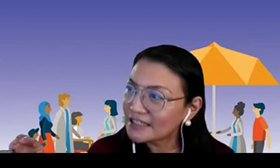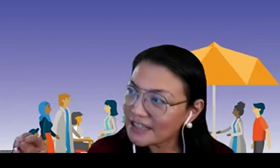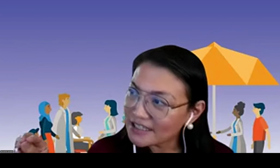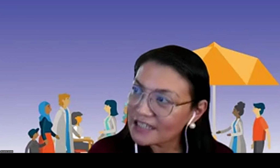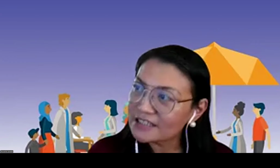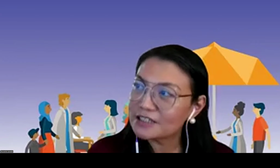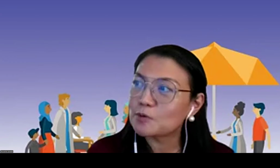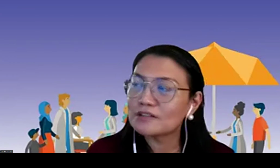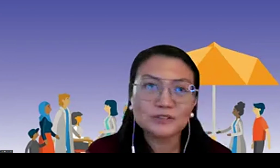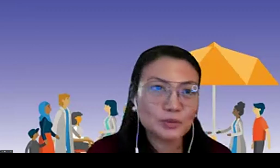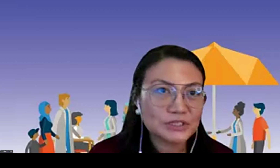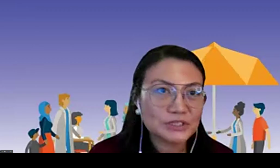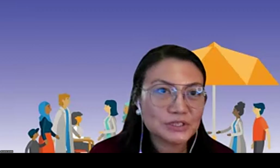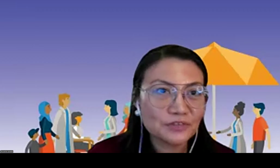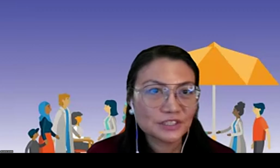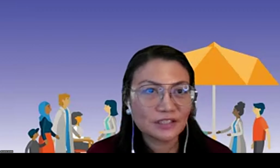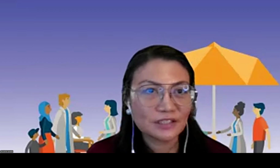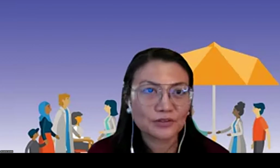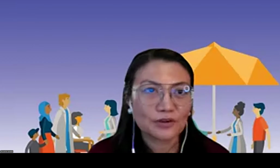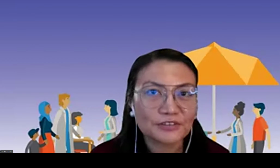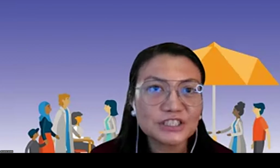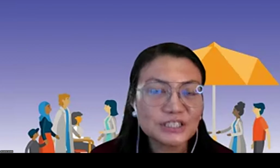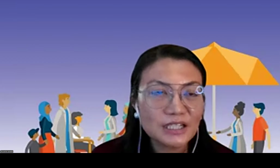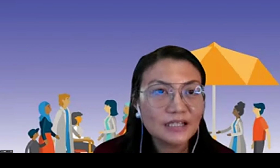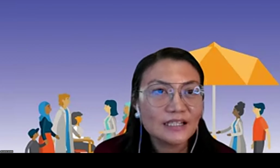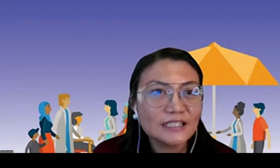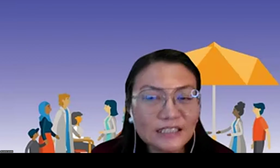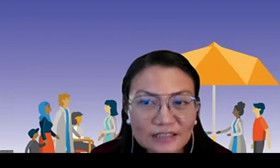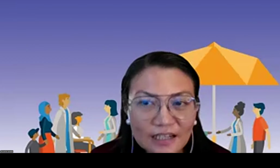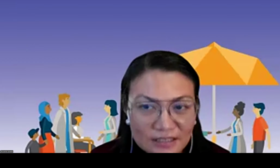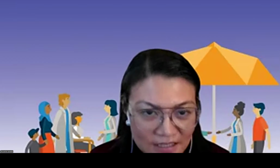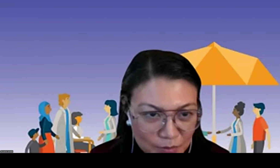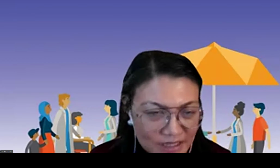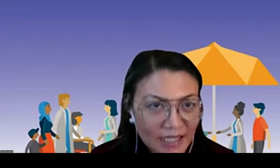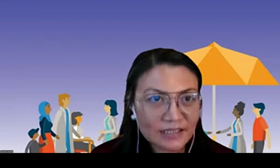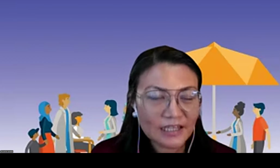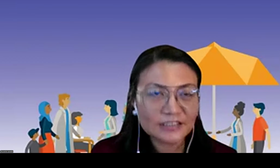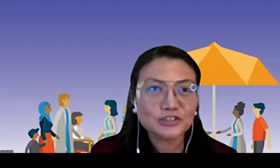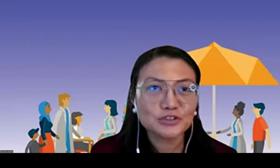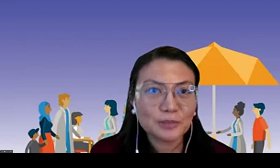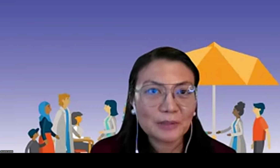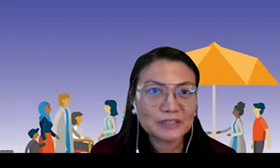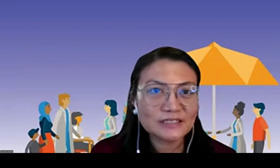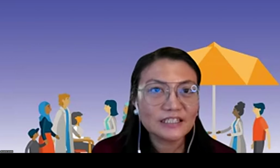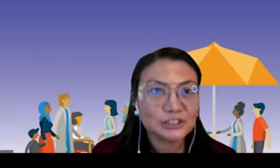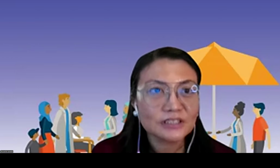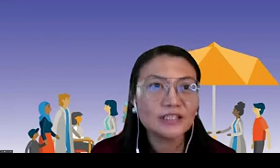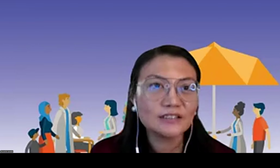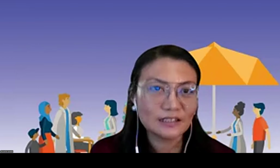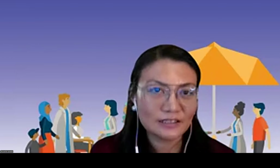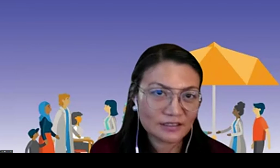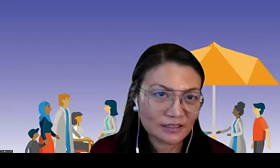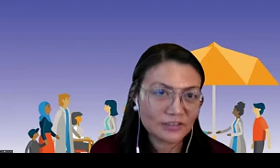and accelerate progress towards universal health coverage. Indeed, as was highlighted during my presentation